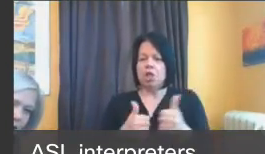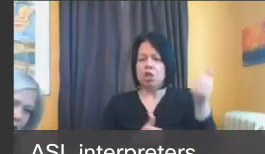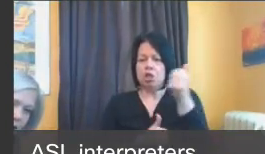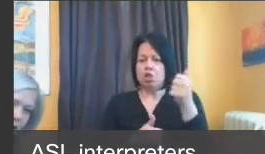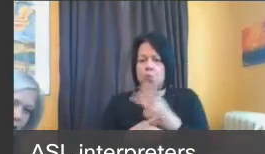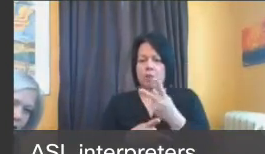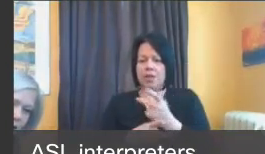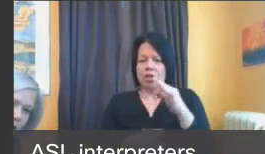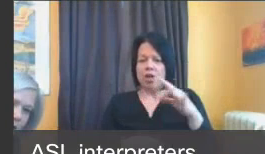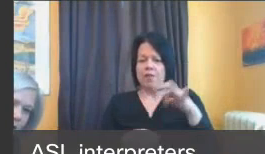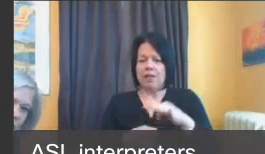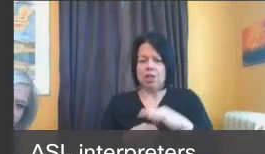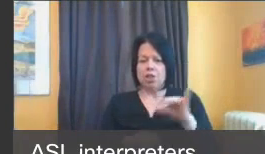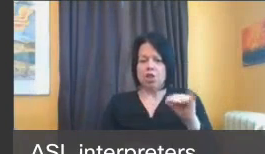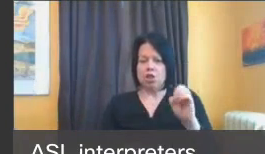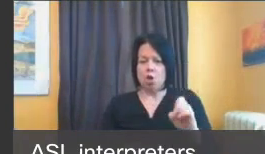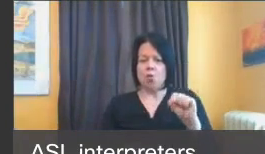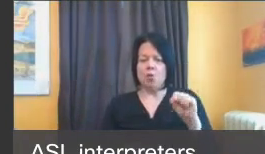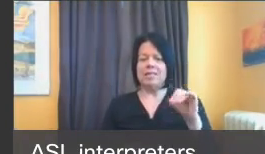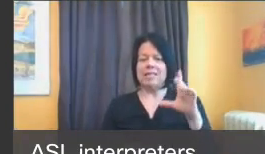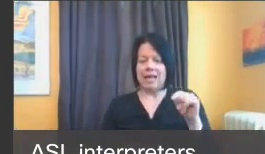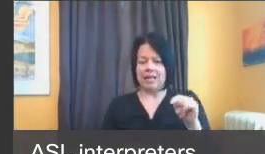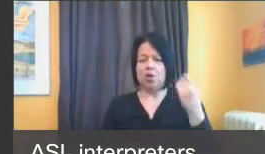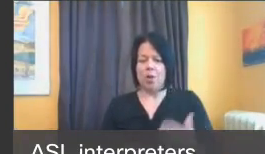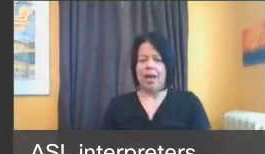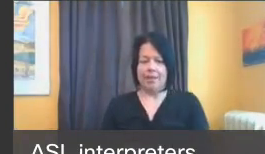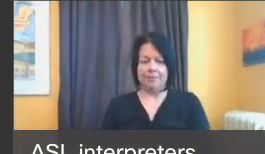Scott. Please go ahead.